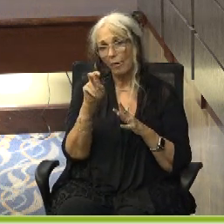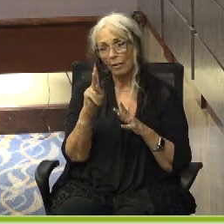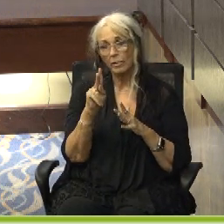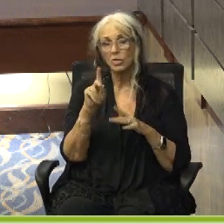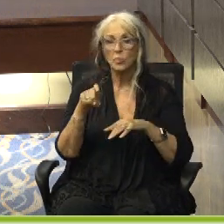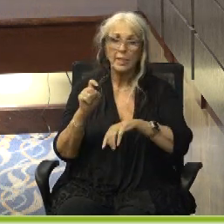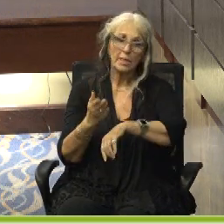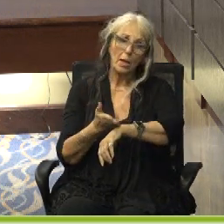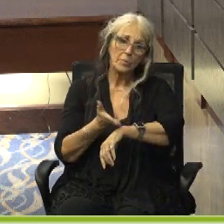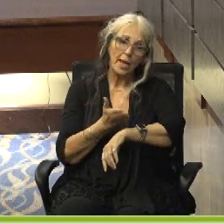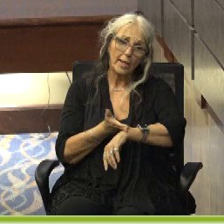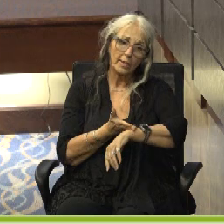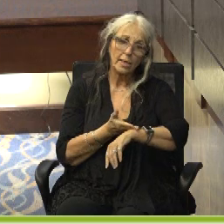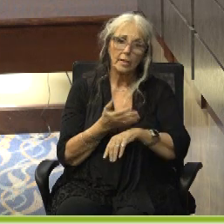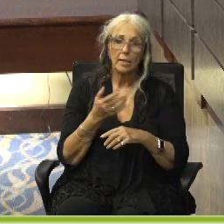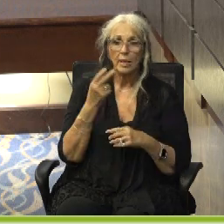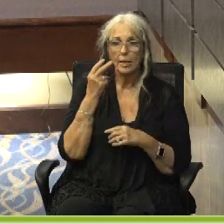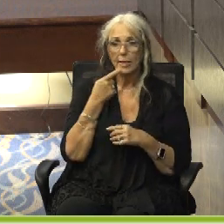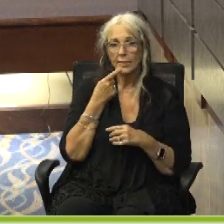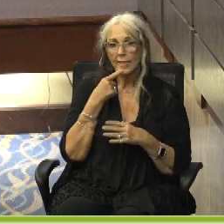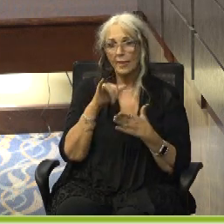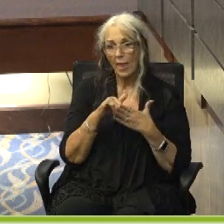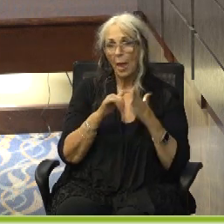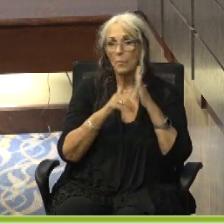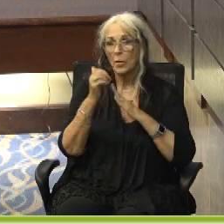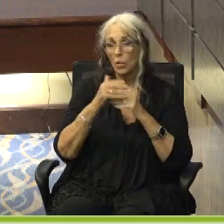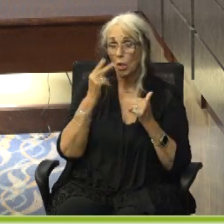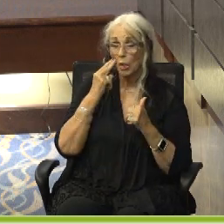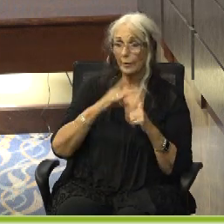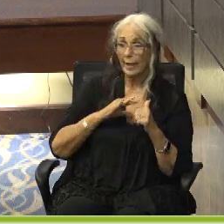updating. I will say that building that looks nice in the